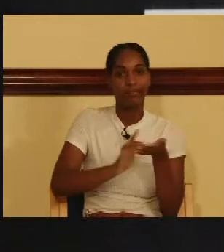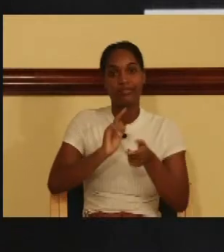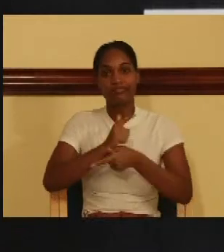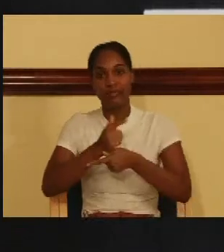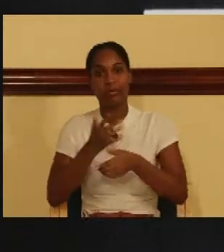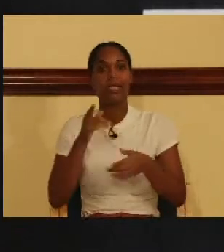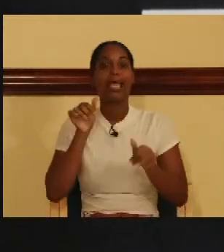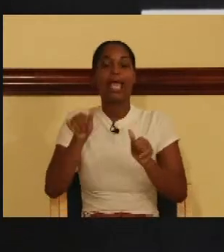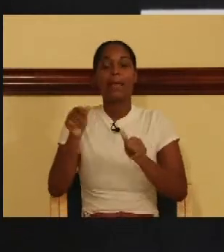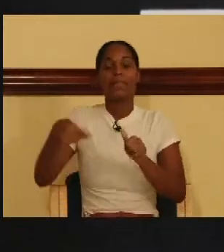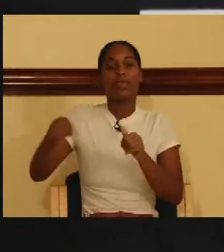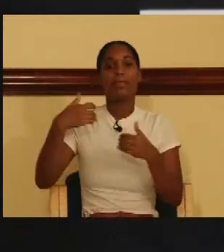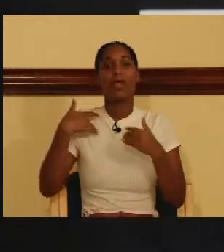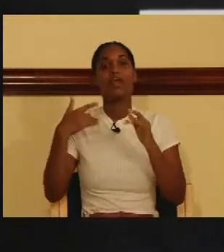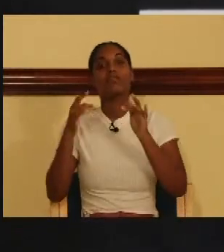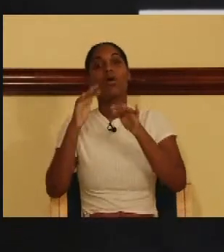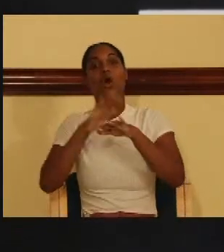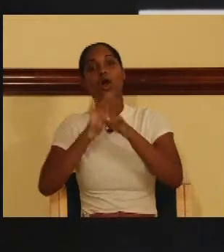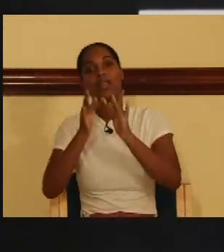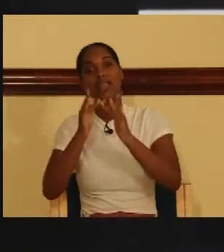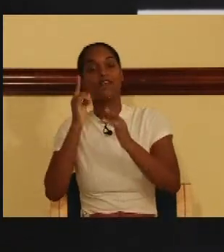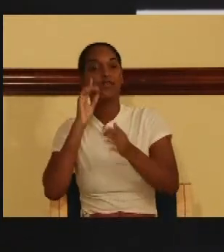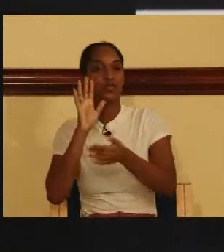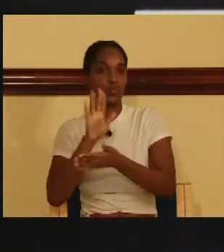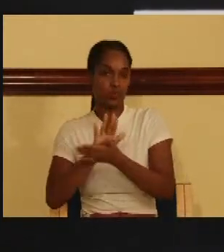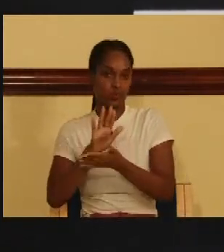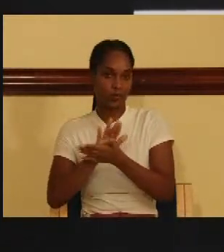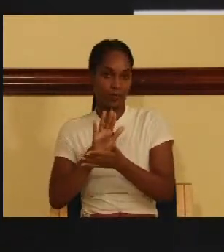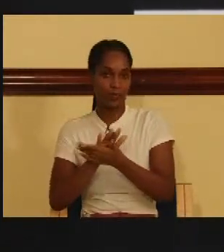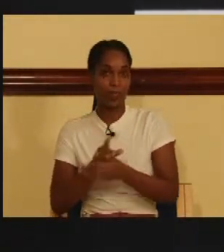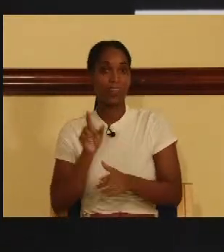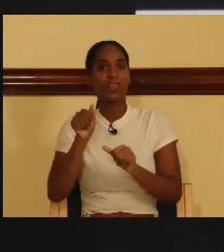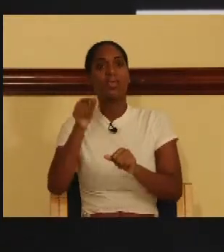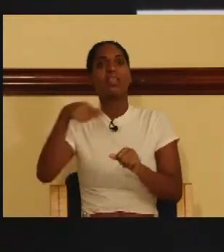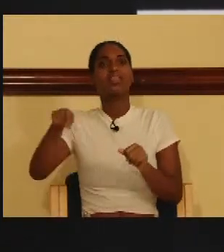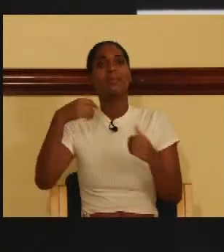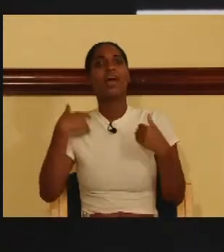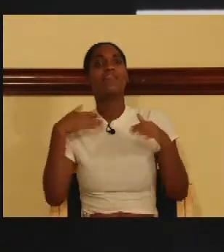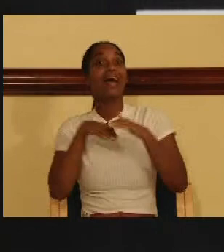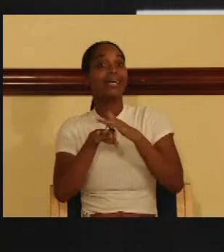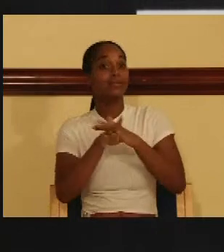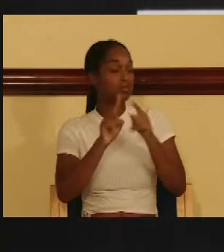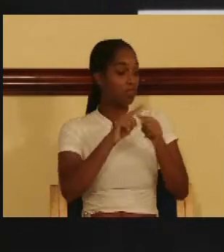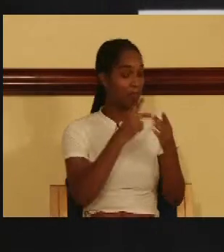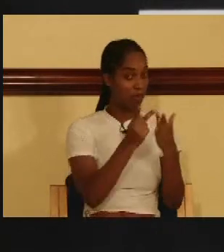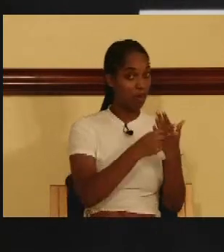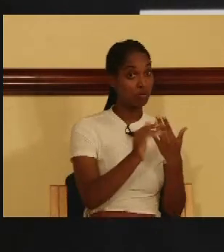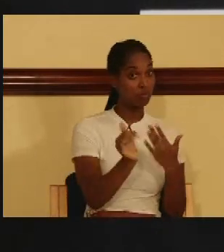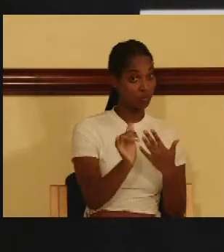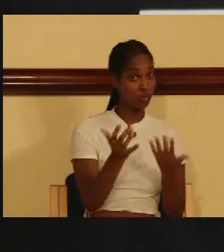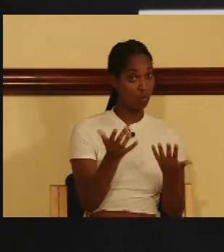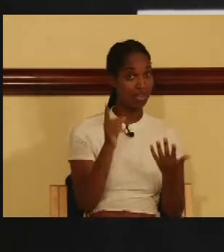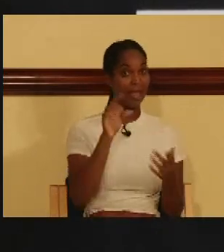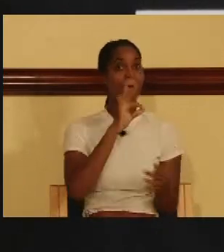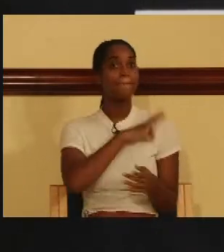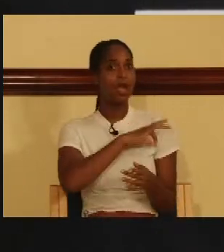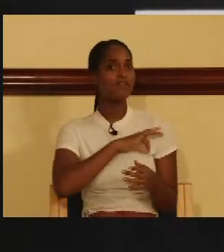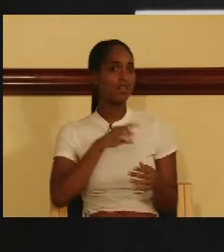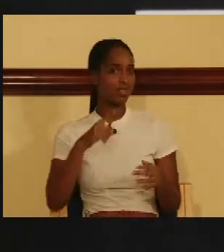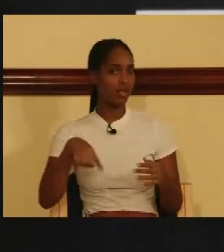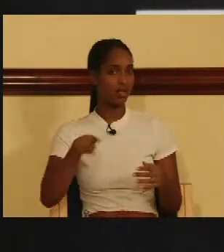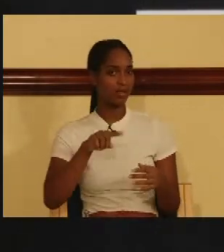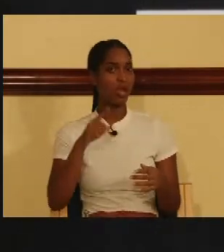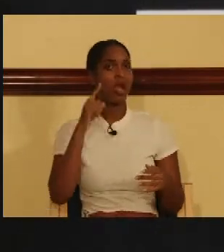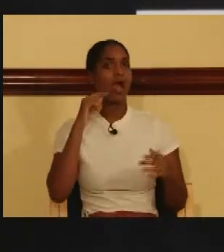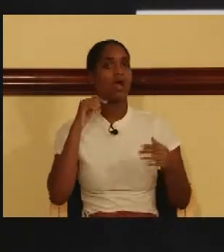them to be online for school, and also to enable them to have access to other programs that could benefit them as